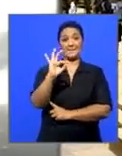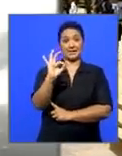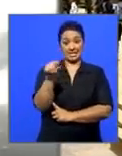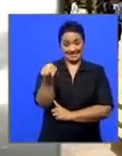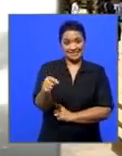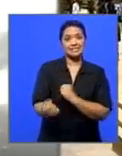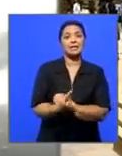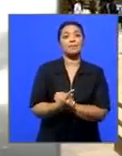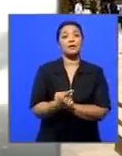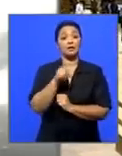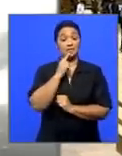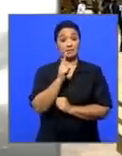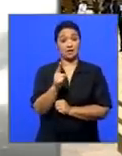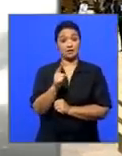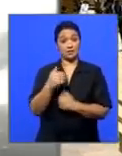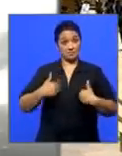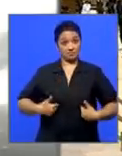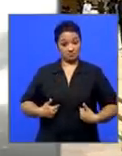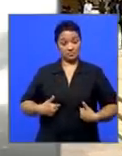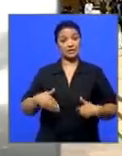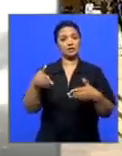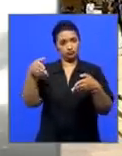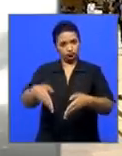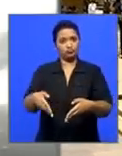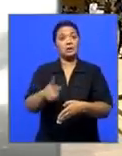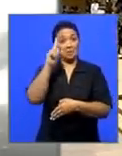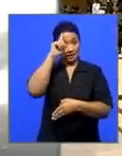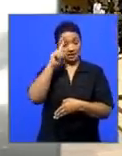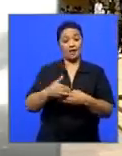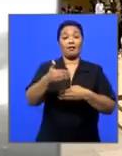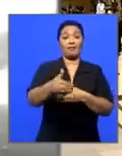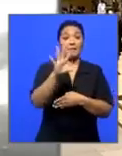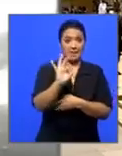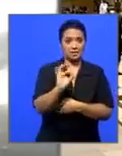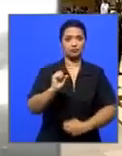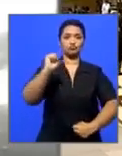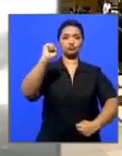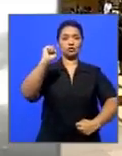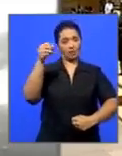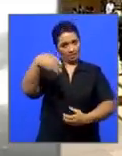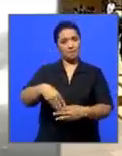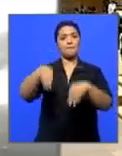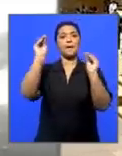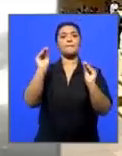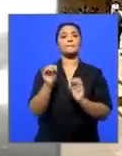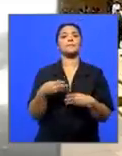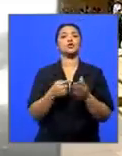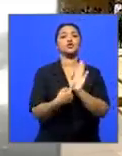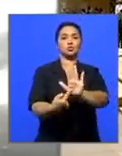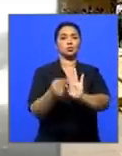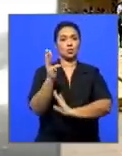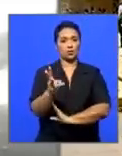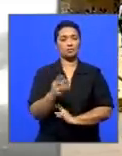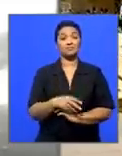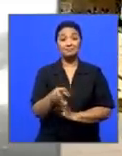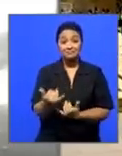after Madiba's burial. Yeah, we're seeing another group of leaders coming through. Obviously, it's been grouped, and people are walking